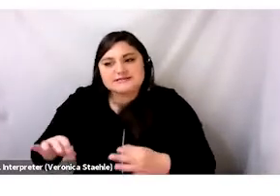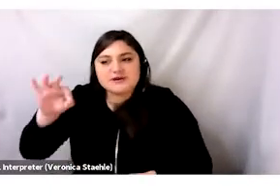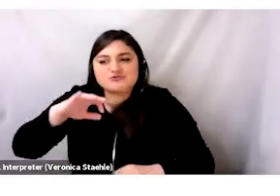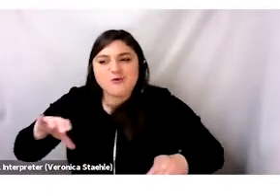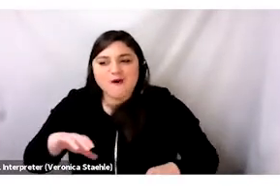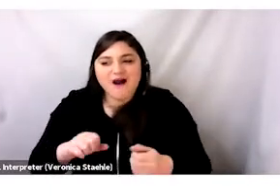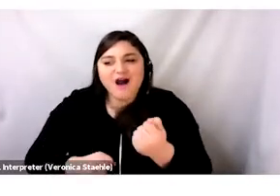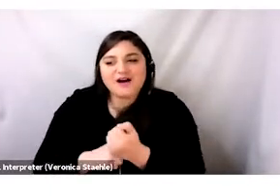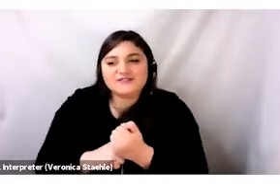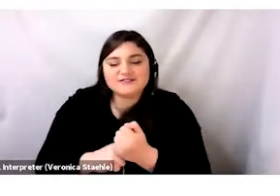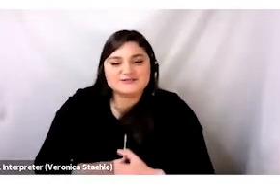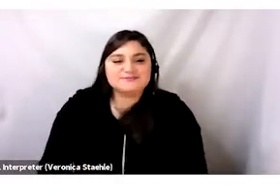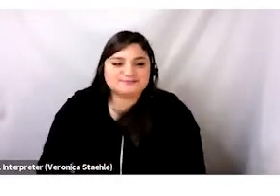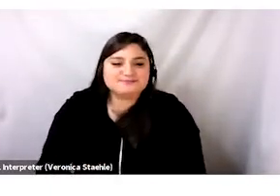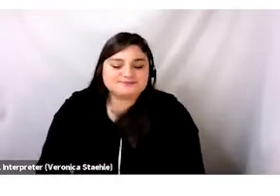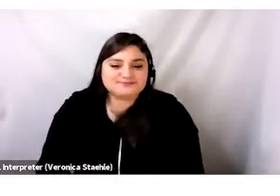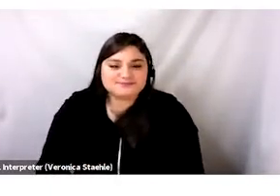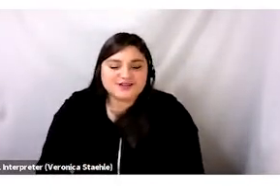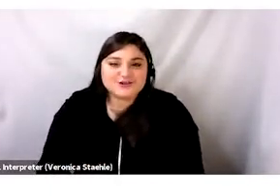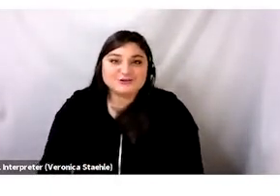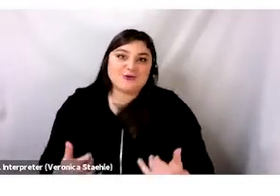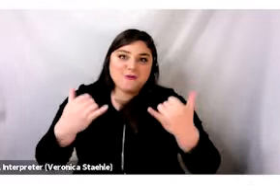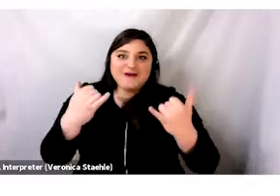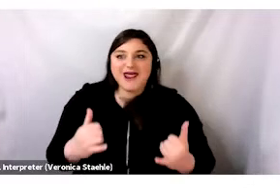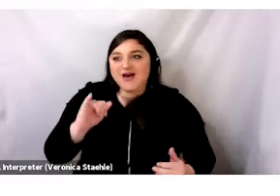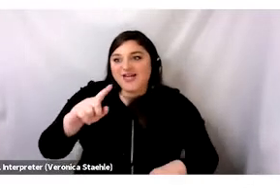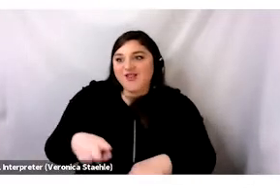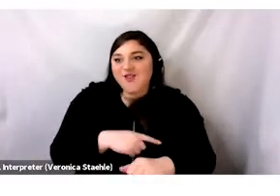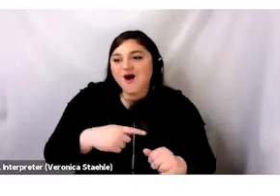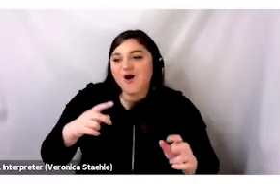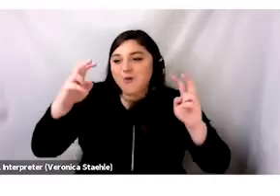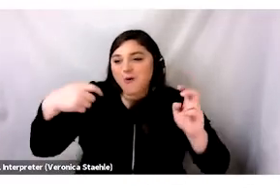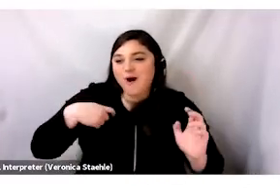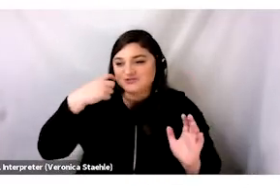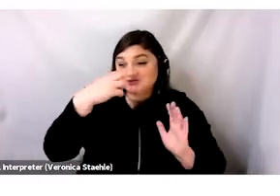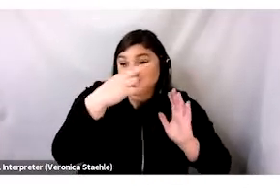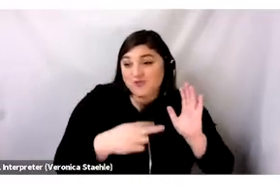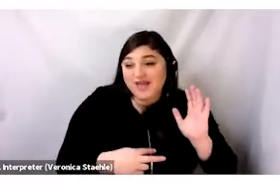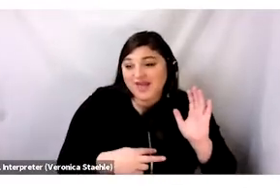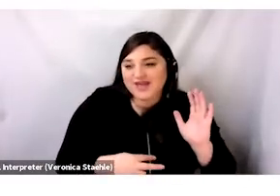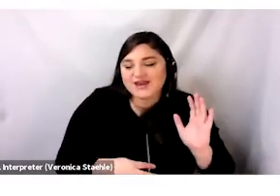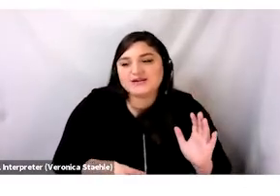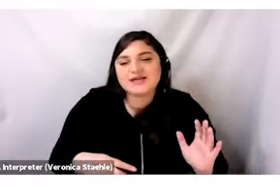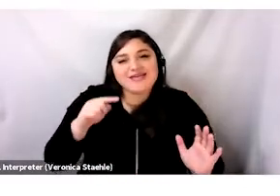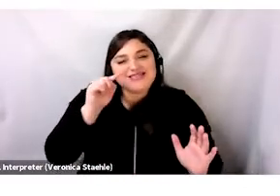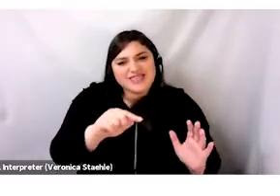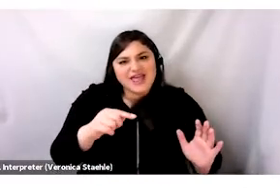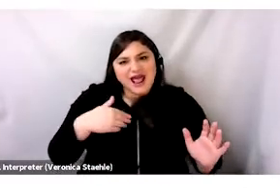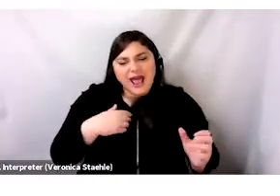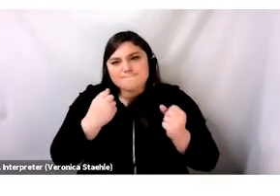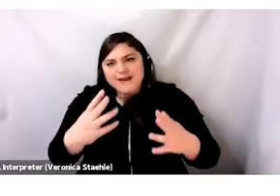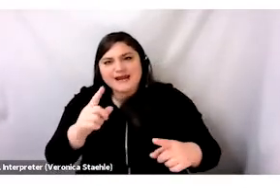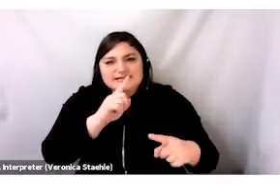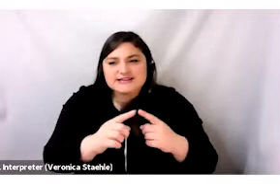So, within that long quote, which you can explore later, there are so many concepts woven